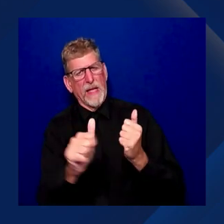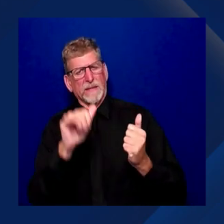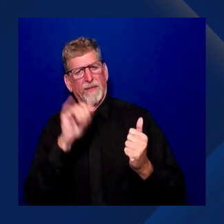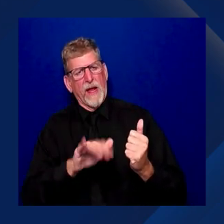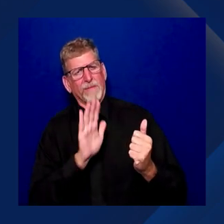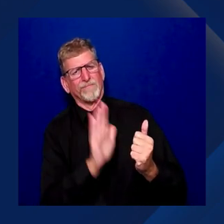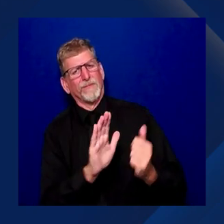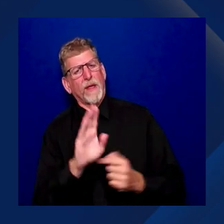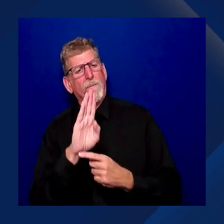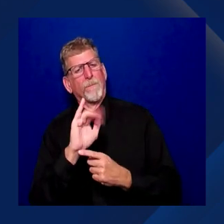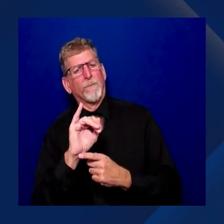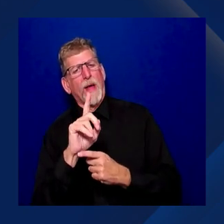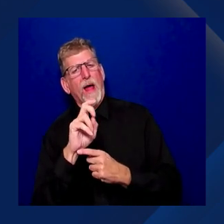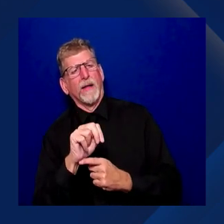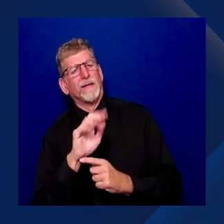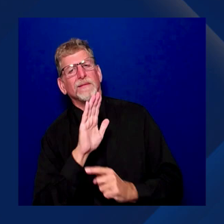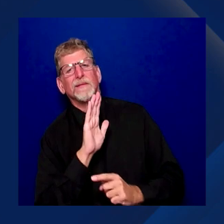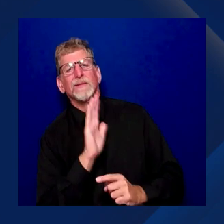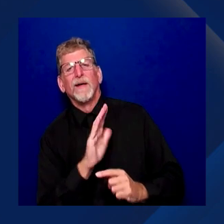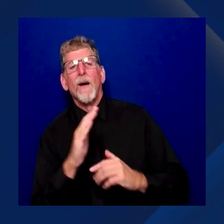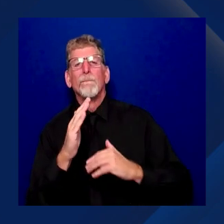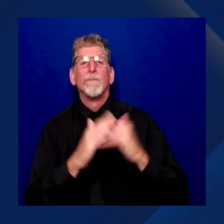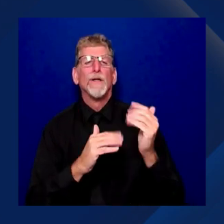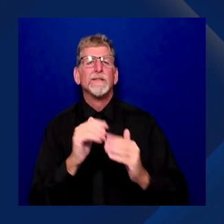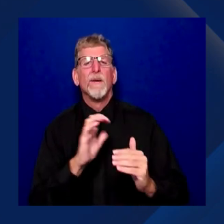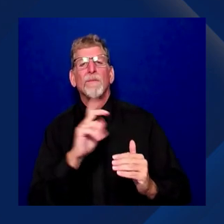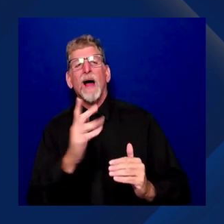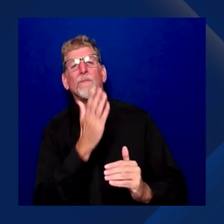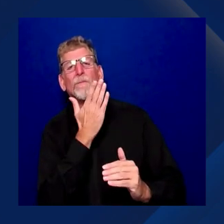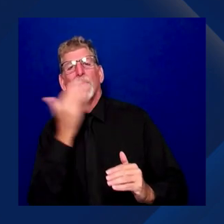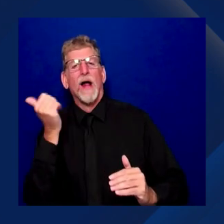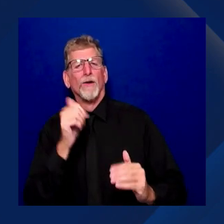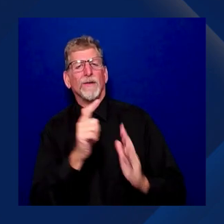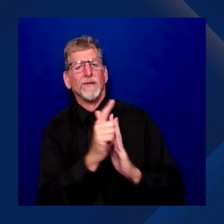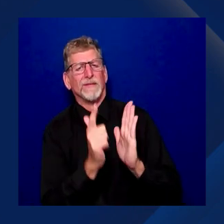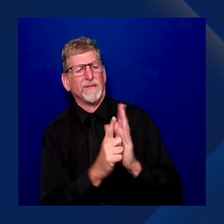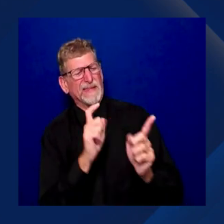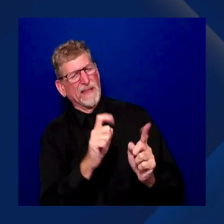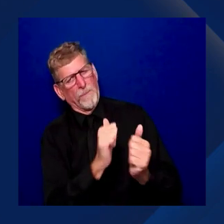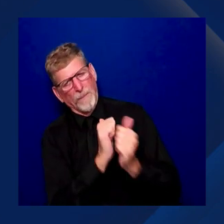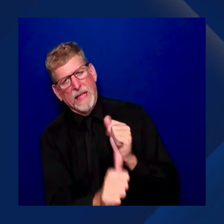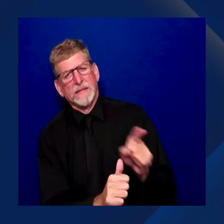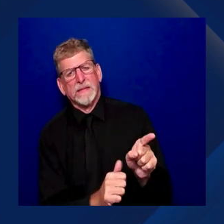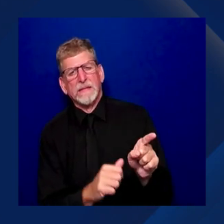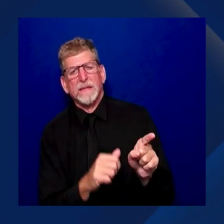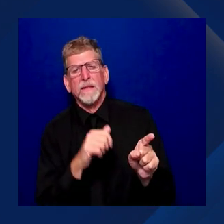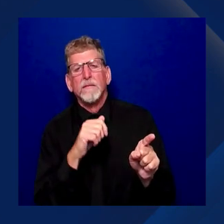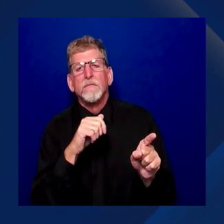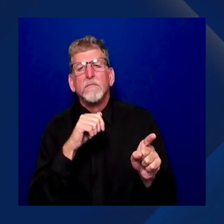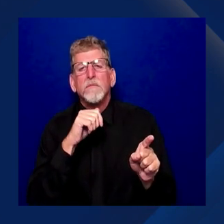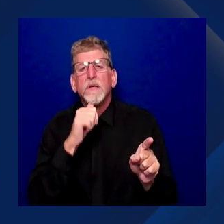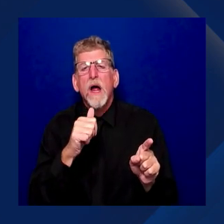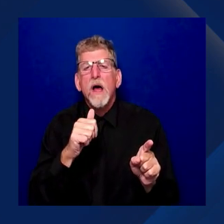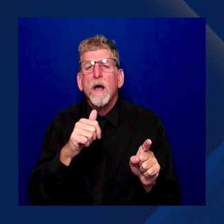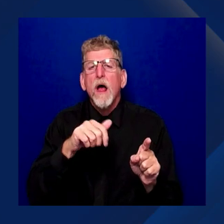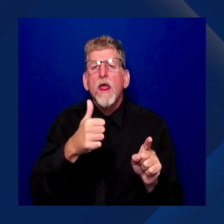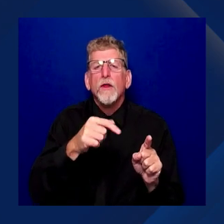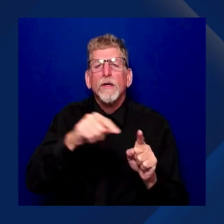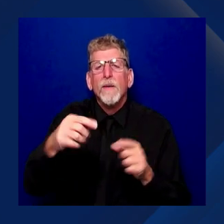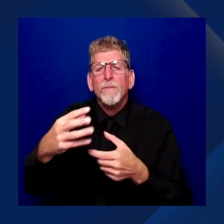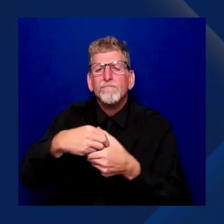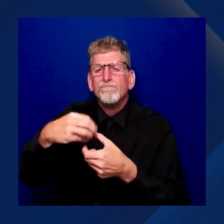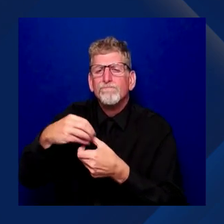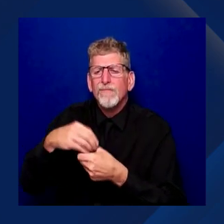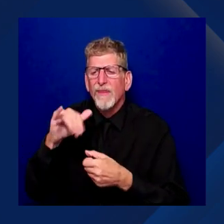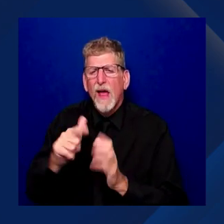Act. It doesn't get as much attention as other parts of the legislation, but we are talking about an historic